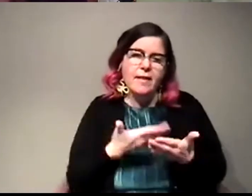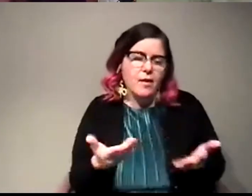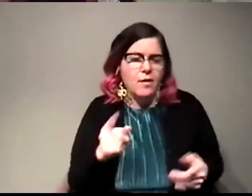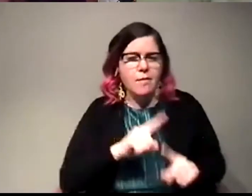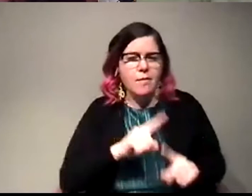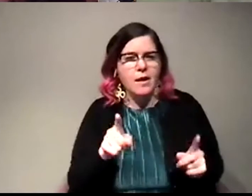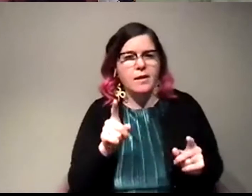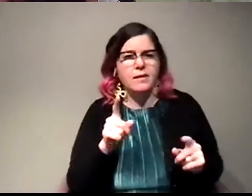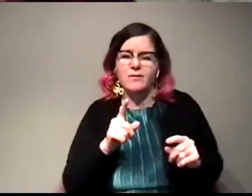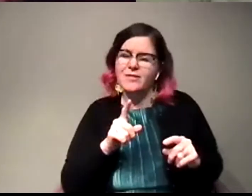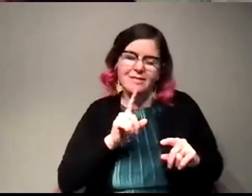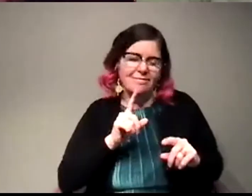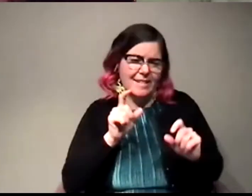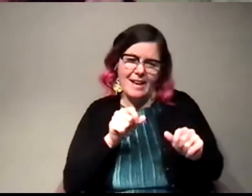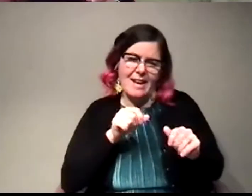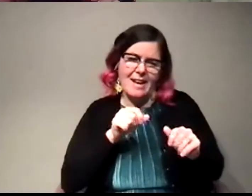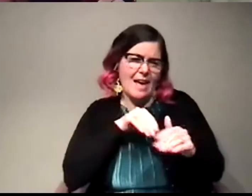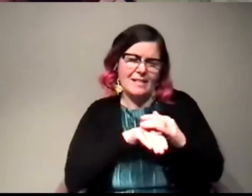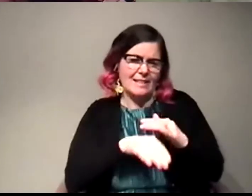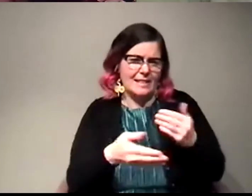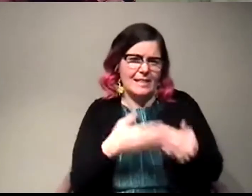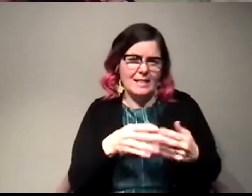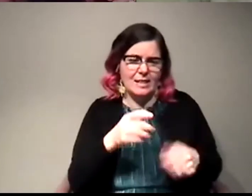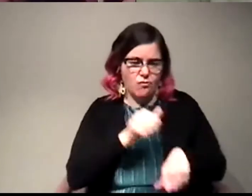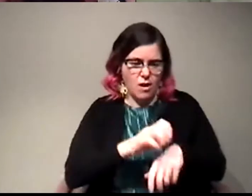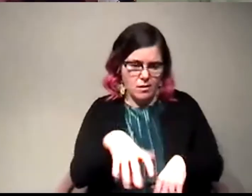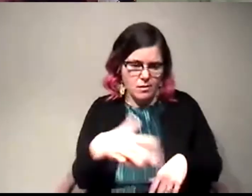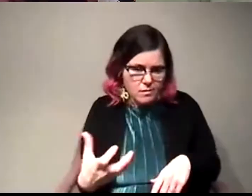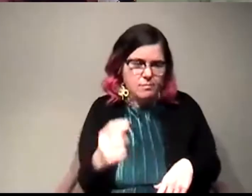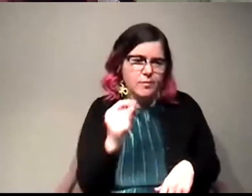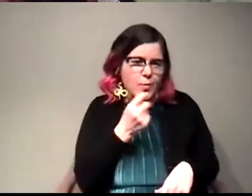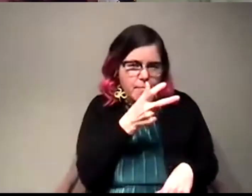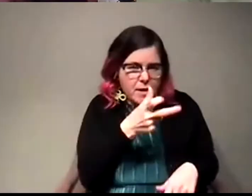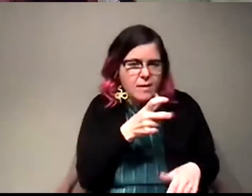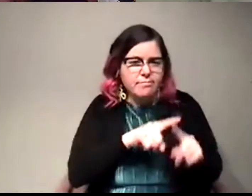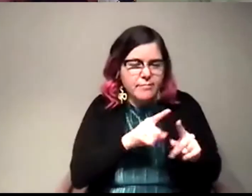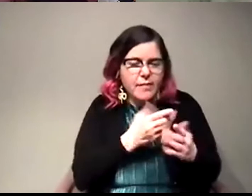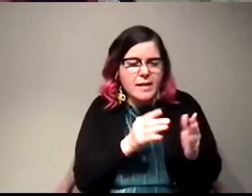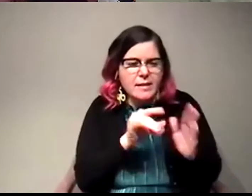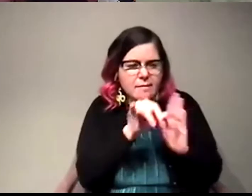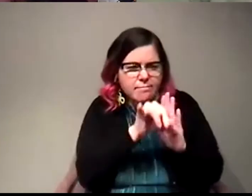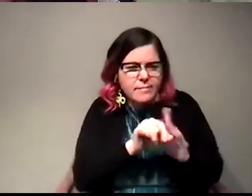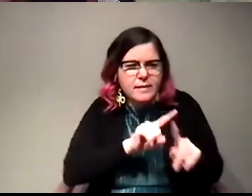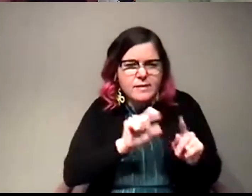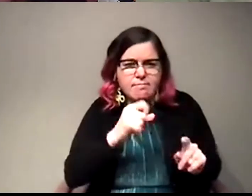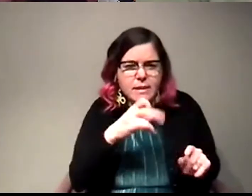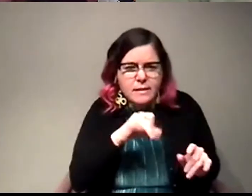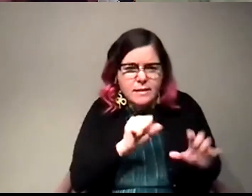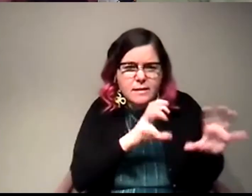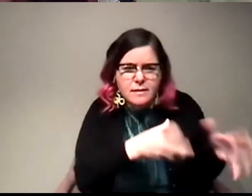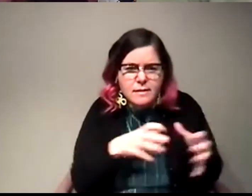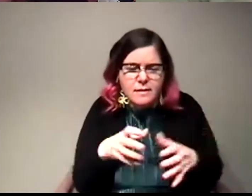reliable, accessible way to just, you know, flip over a rock, lots of cool bugs, kind of figure out how to identify different species just in this little